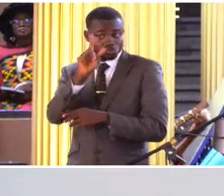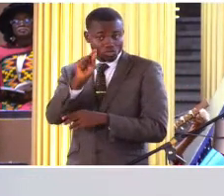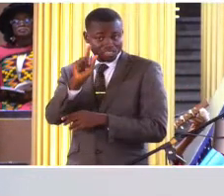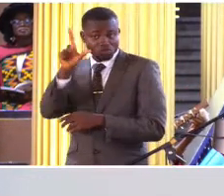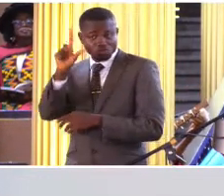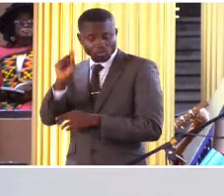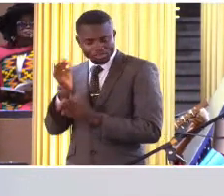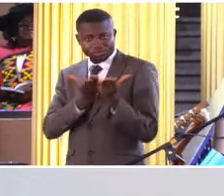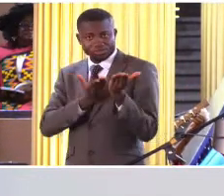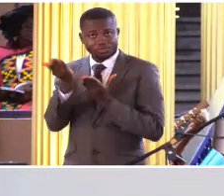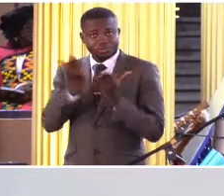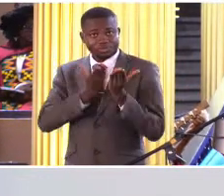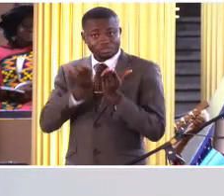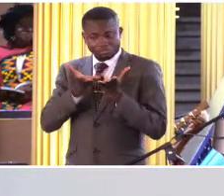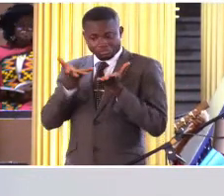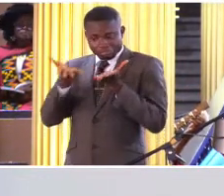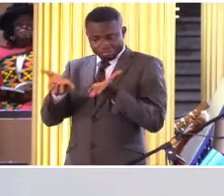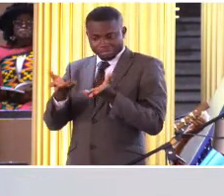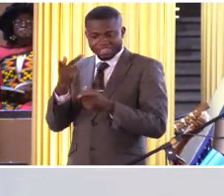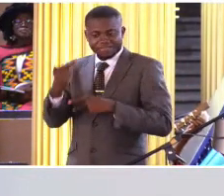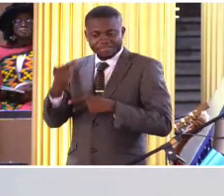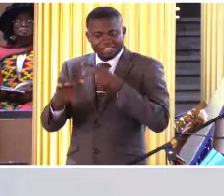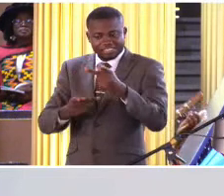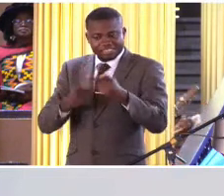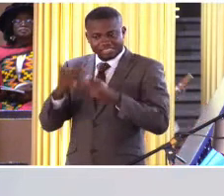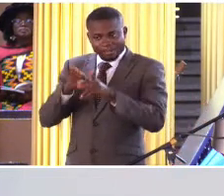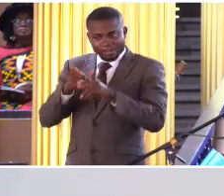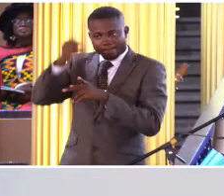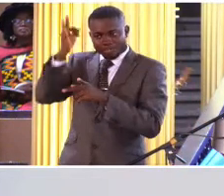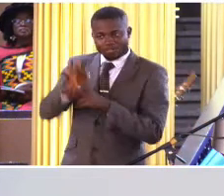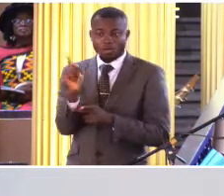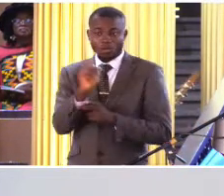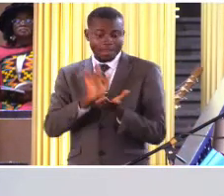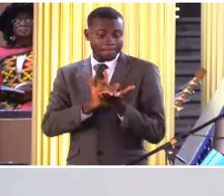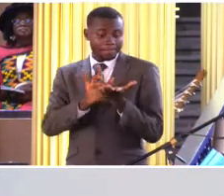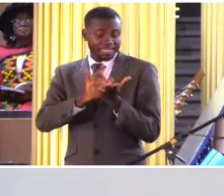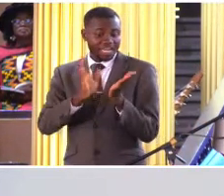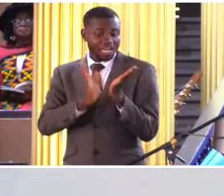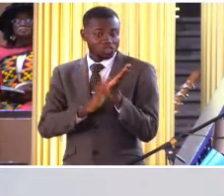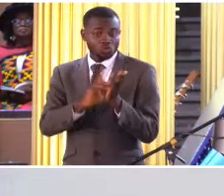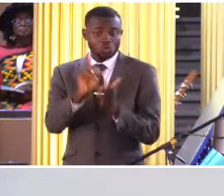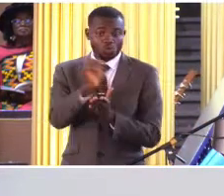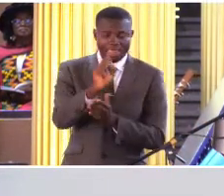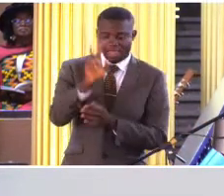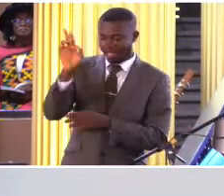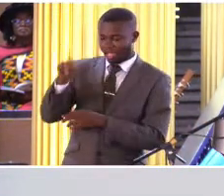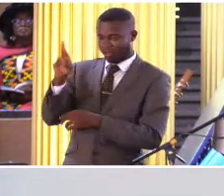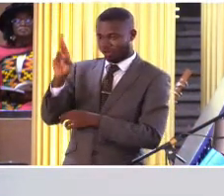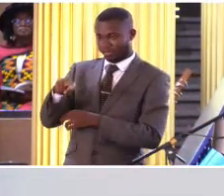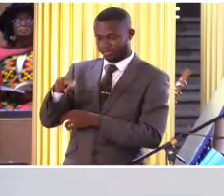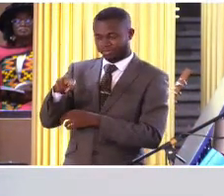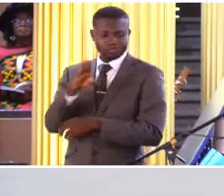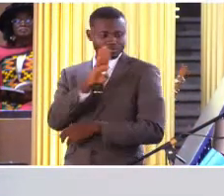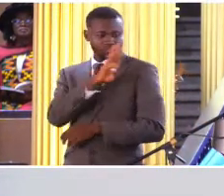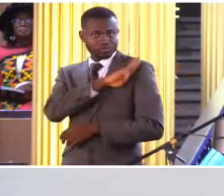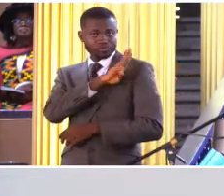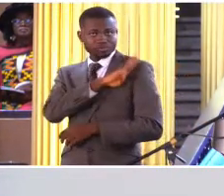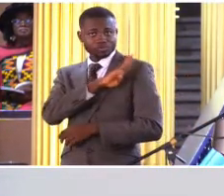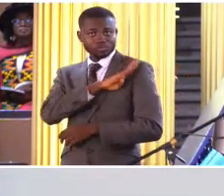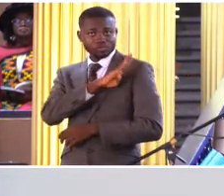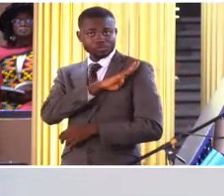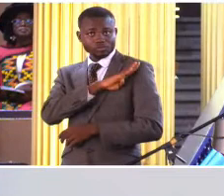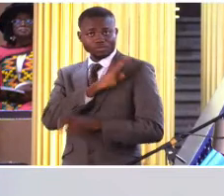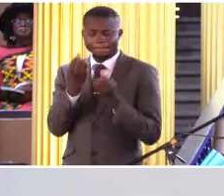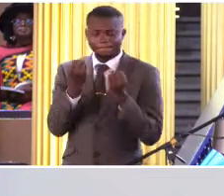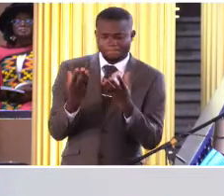a visiting professor at the Family Health Medical School in Accra. Professor Bello has supervised